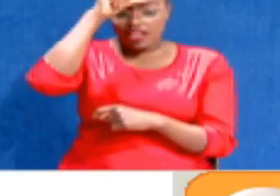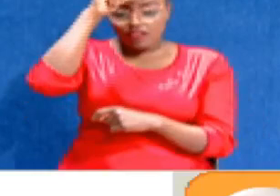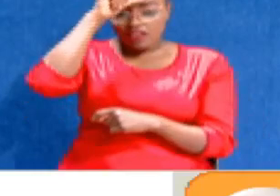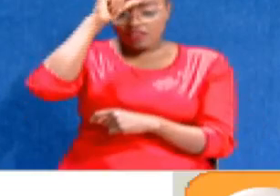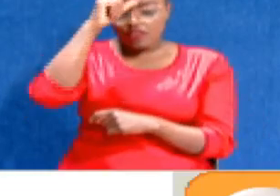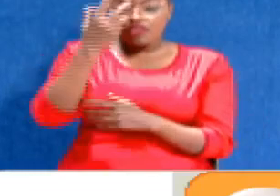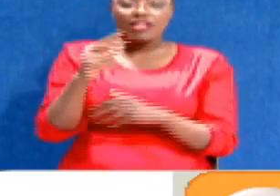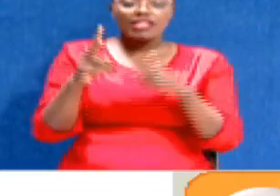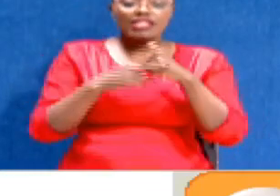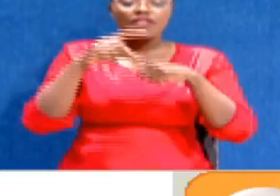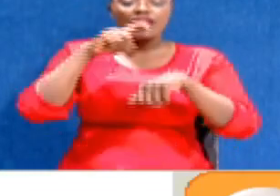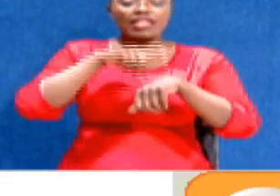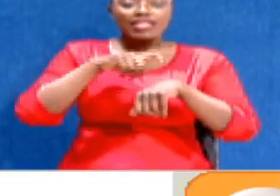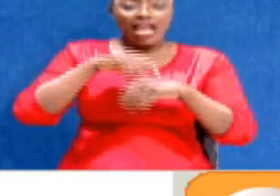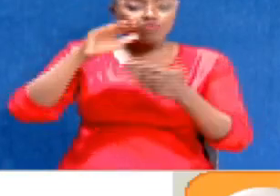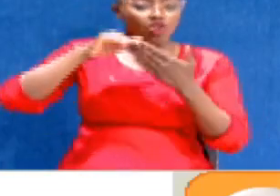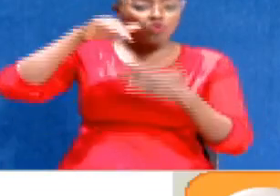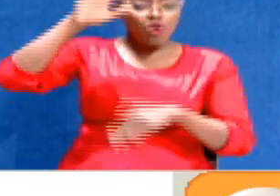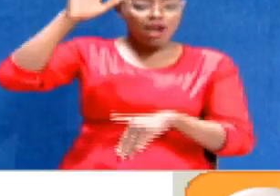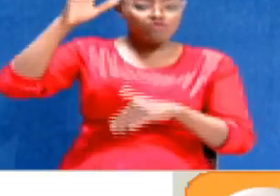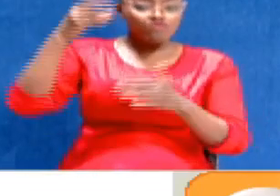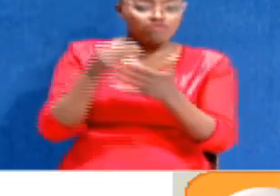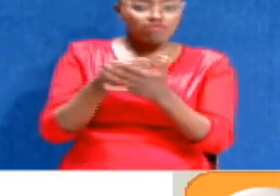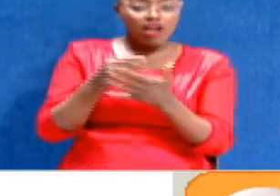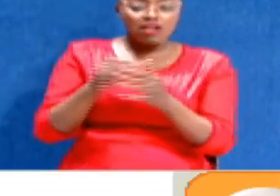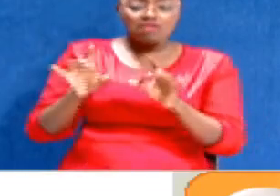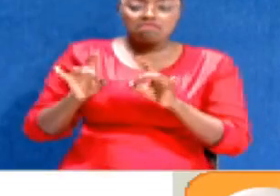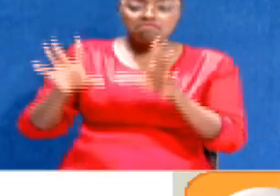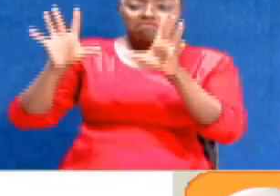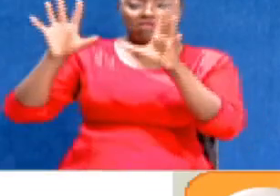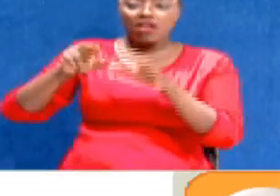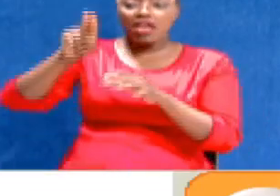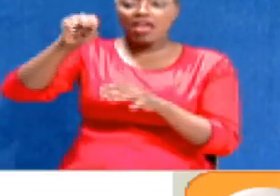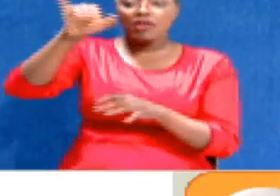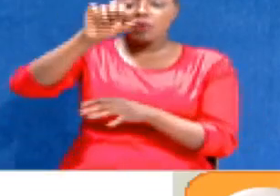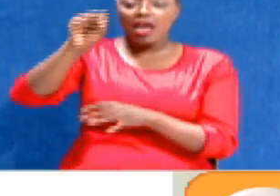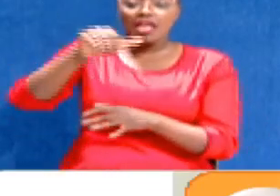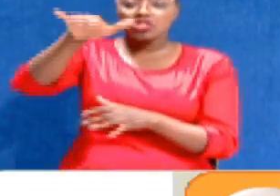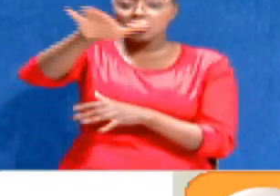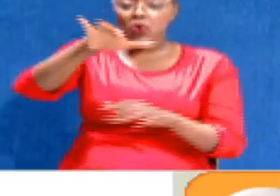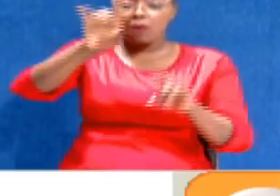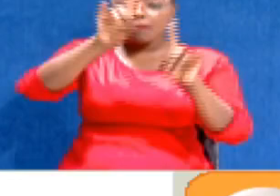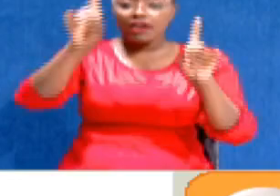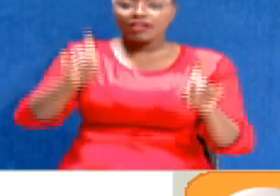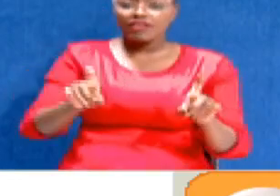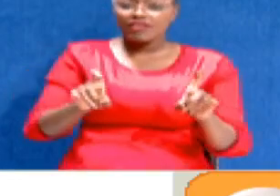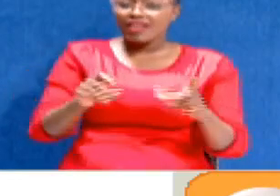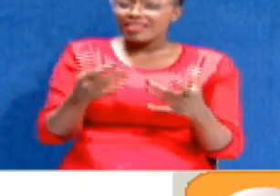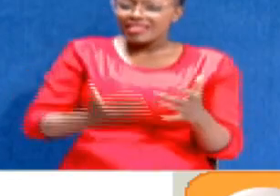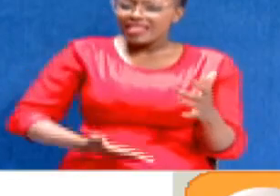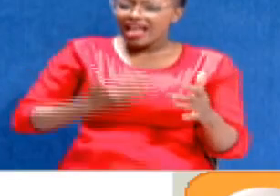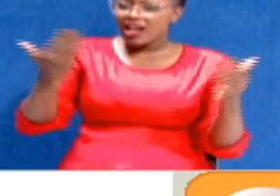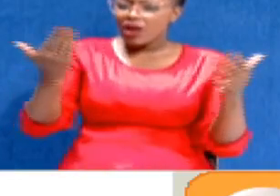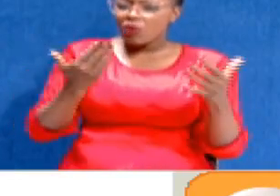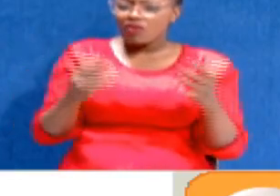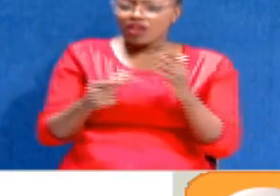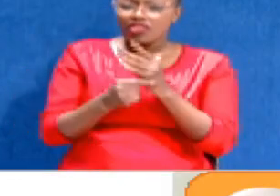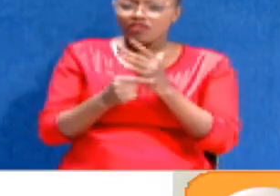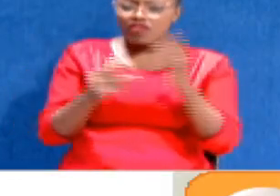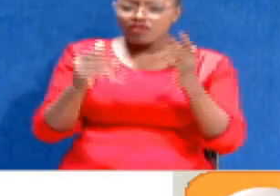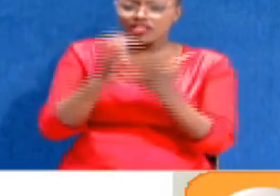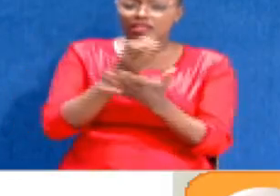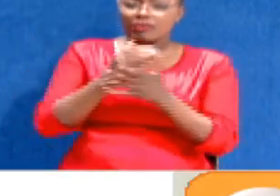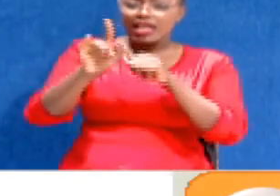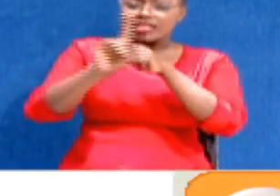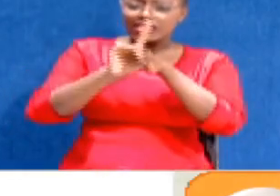at 7 times the price and left to rot at an NYS compound? Where was this anger when the famous Chapter 6